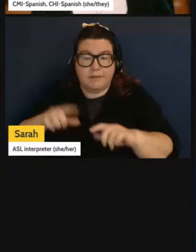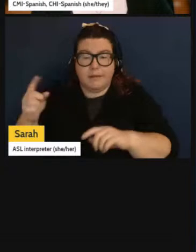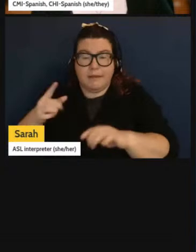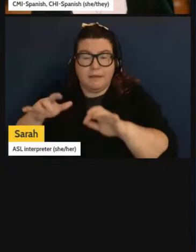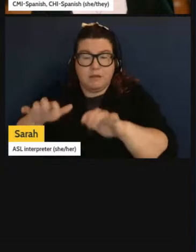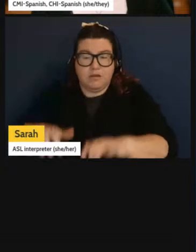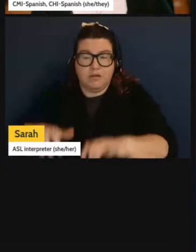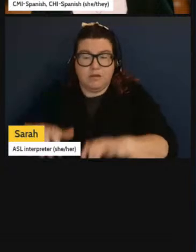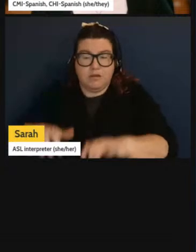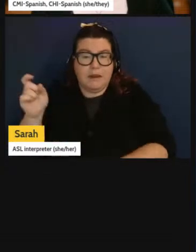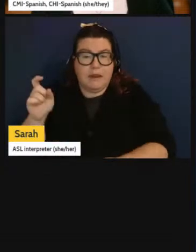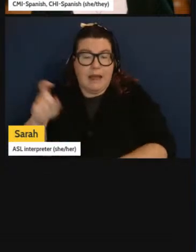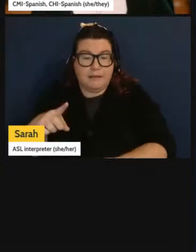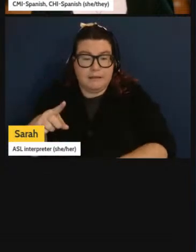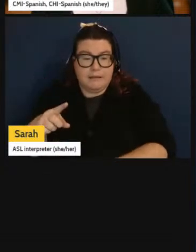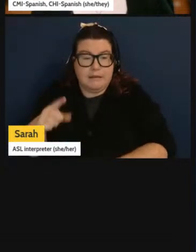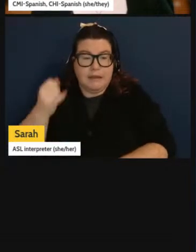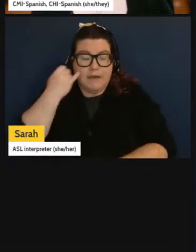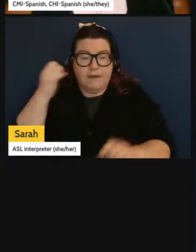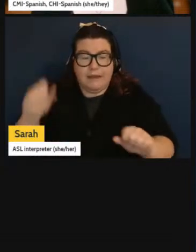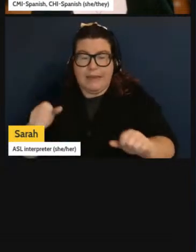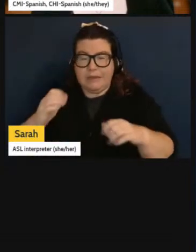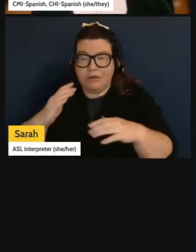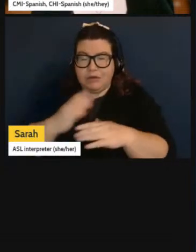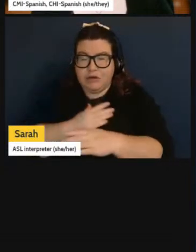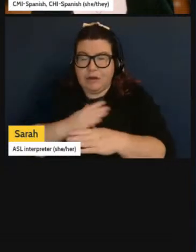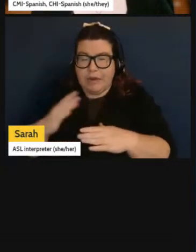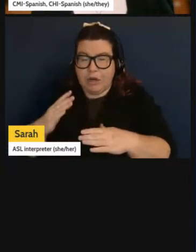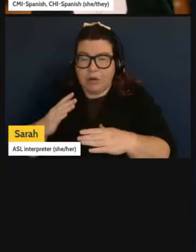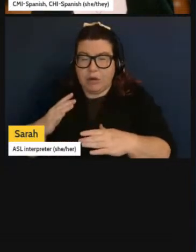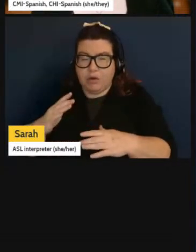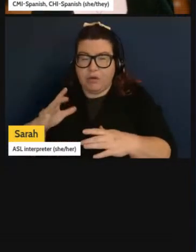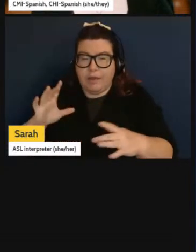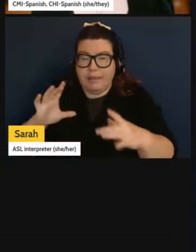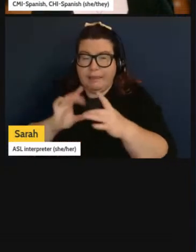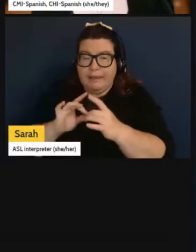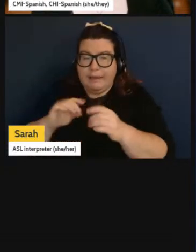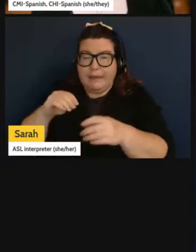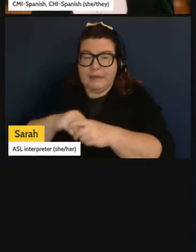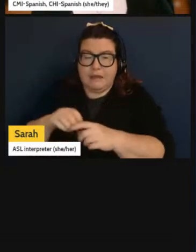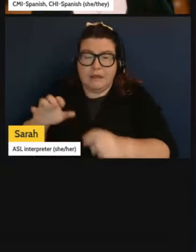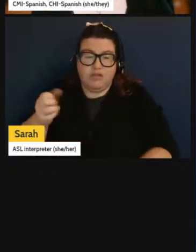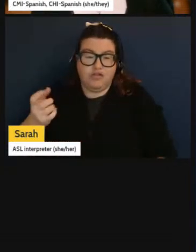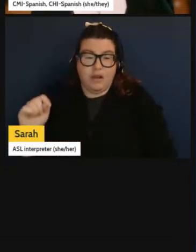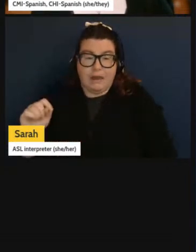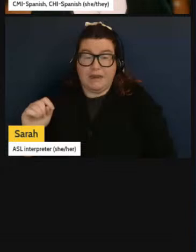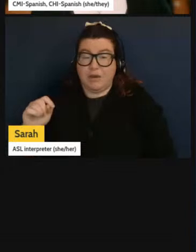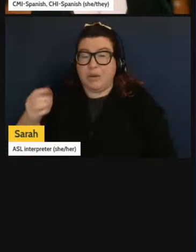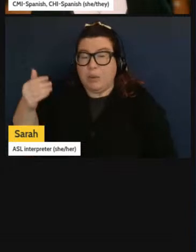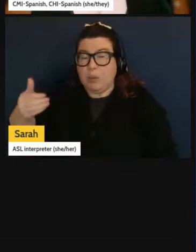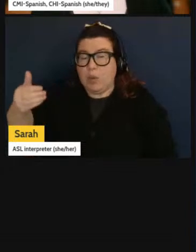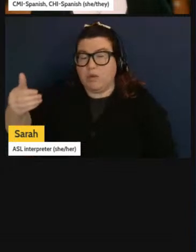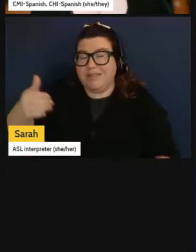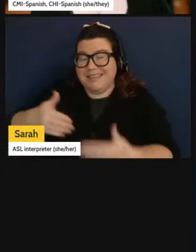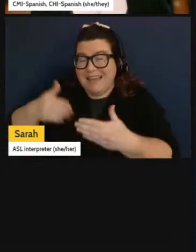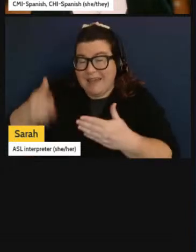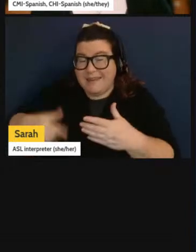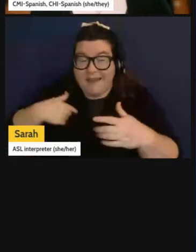Someone's asking if I can share the link in the chat. Towards the end, I